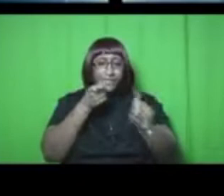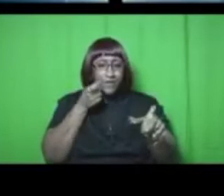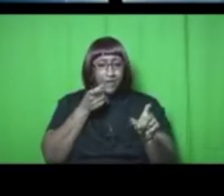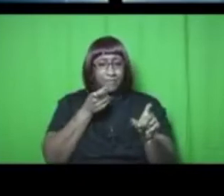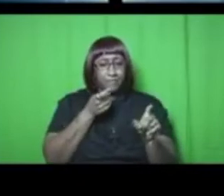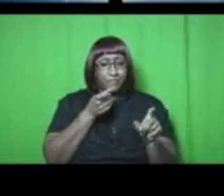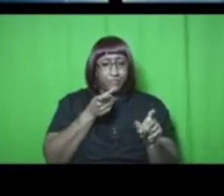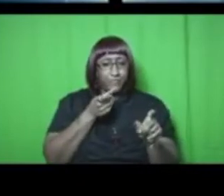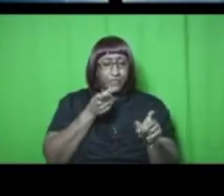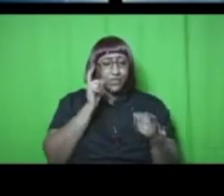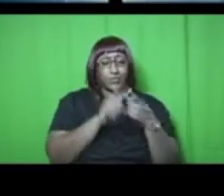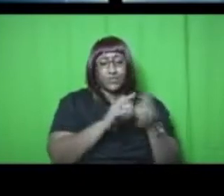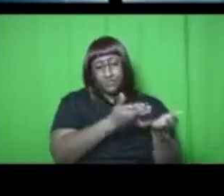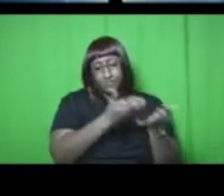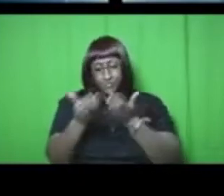in order to be free to.